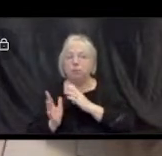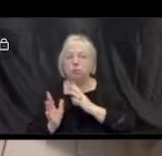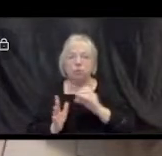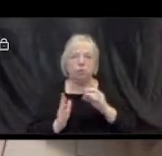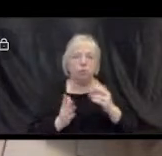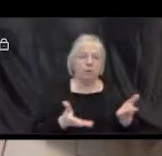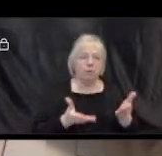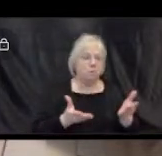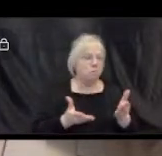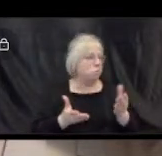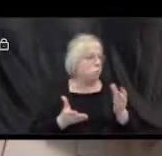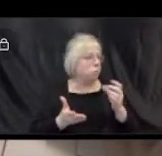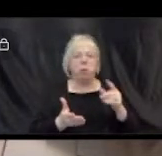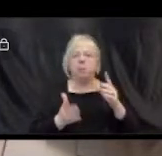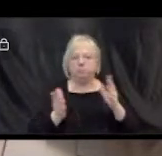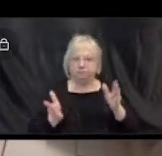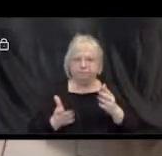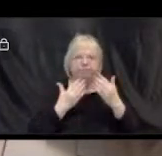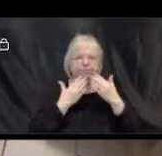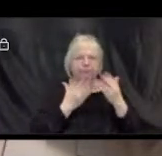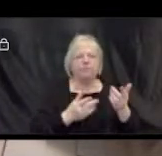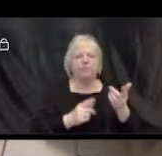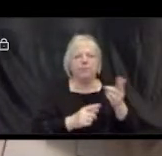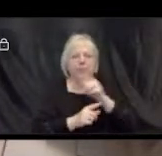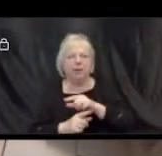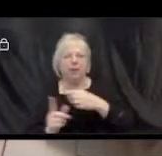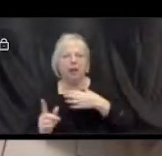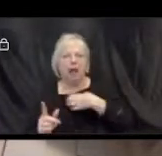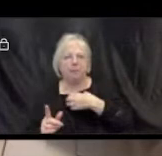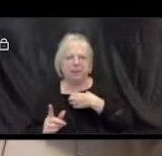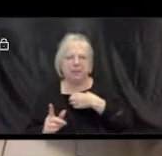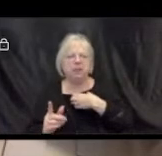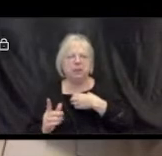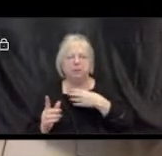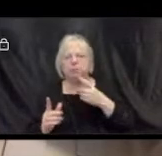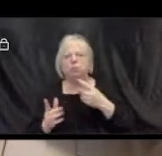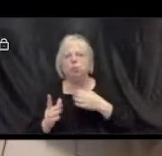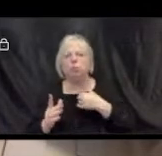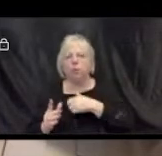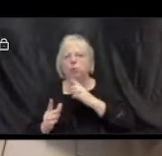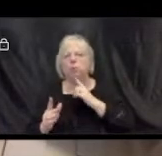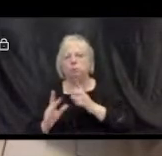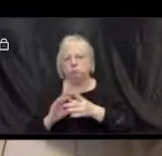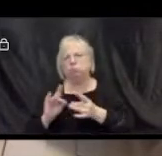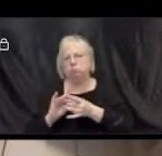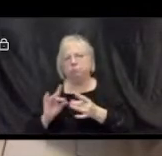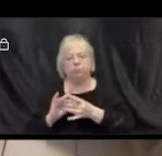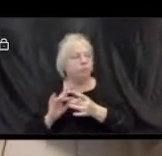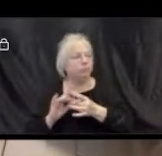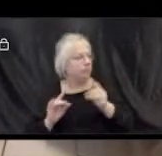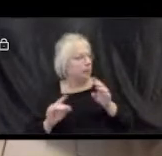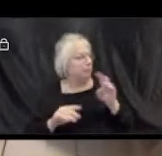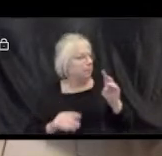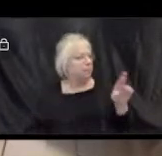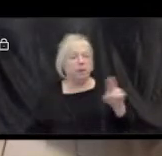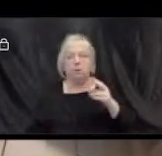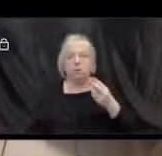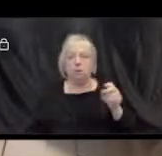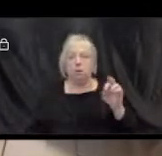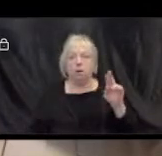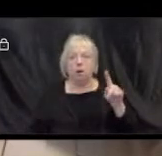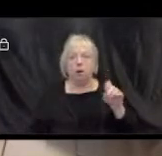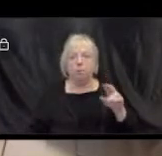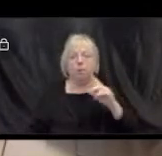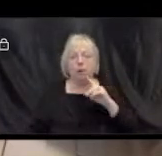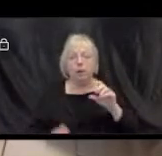Okay, let's go ahead and hear from the opposition, and then we'll give you a chance to come back up. Okay, thank you. Mr. Hunter, you can come now.